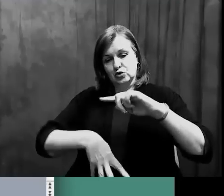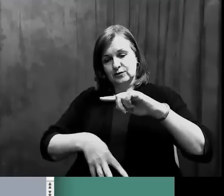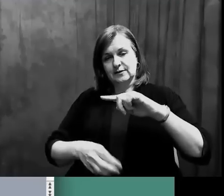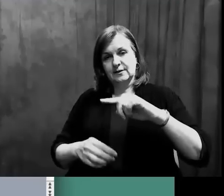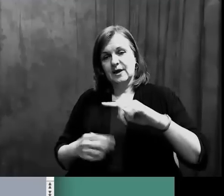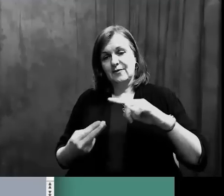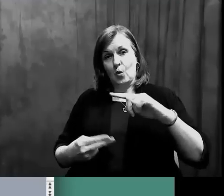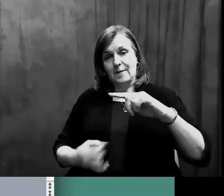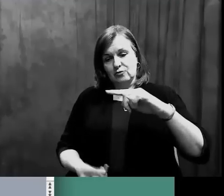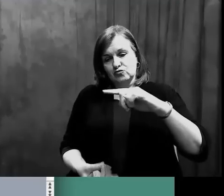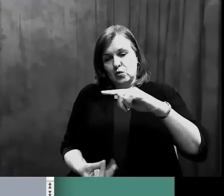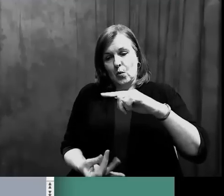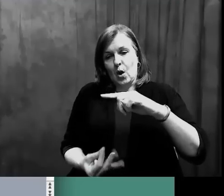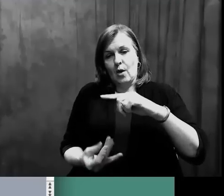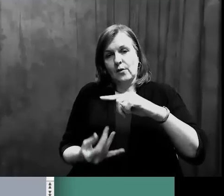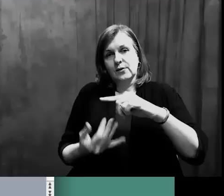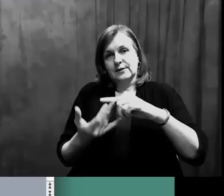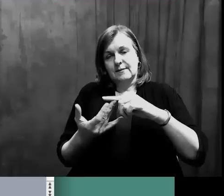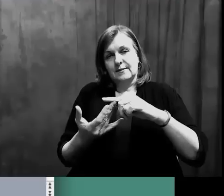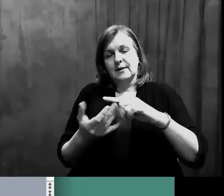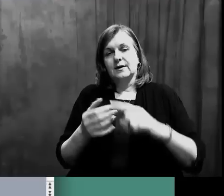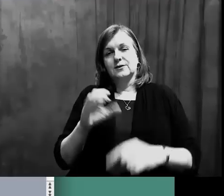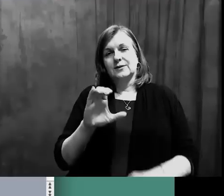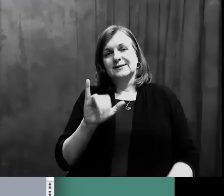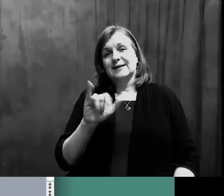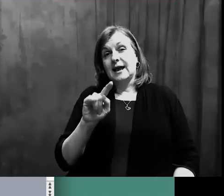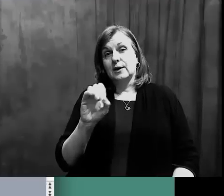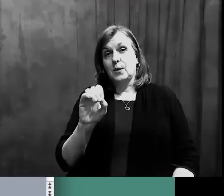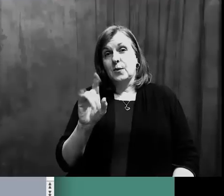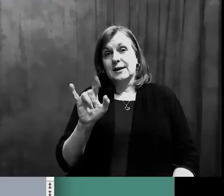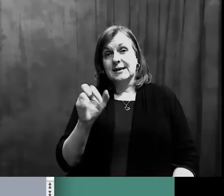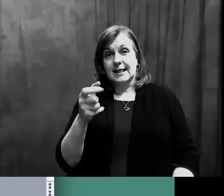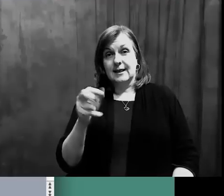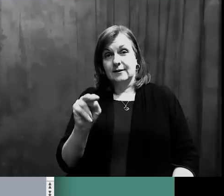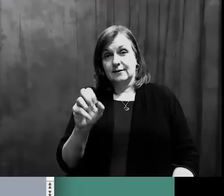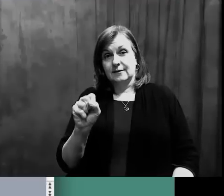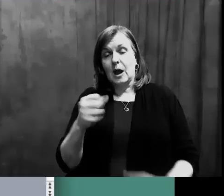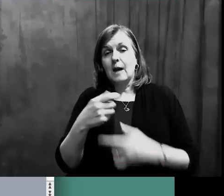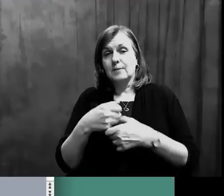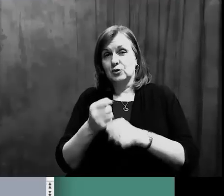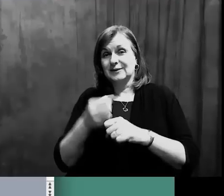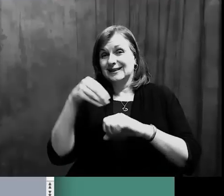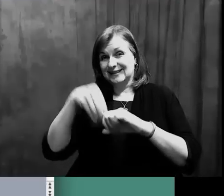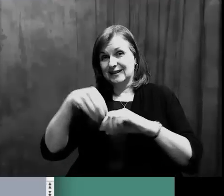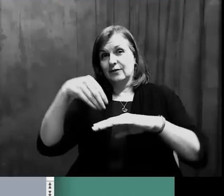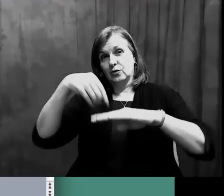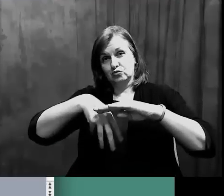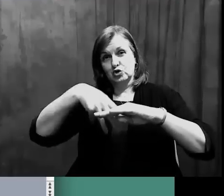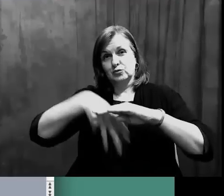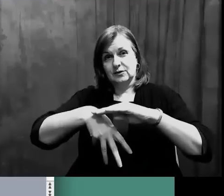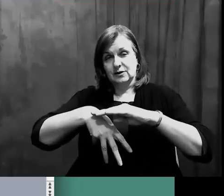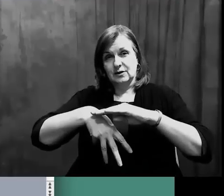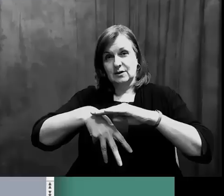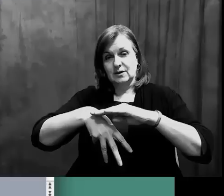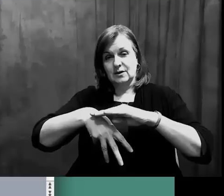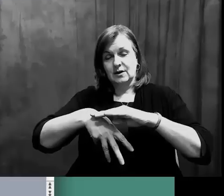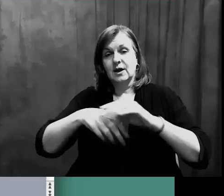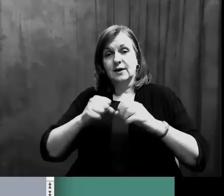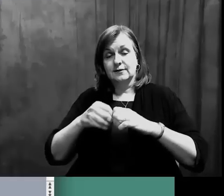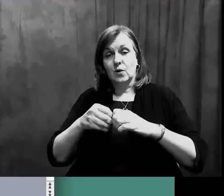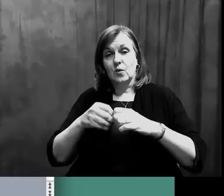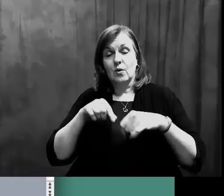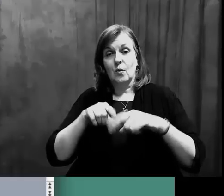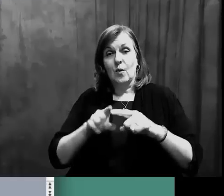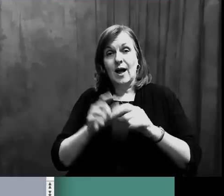moving up from the roots. Cytokinins are produced in the roots. So what we're looking for is a way to keep